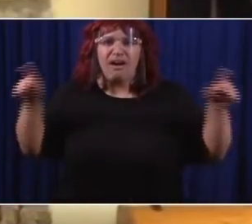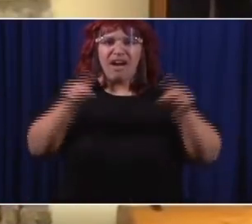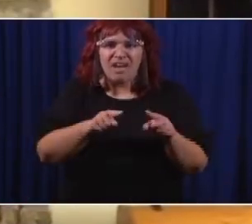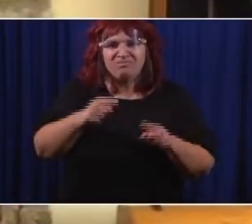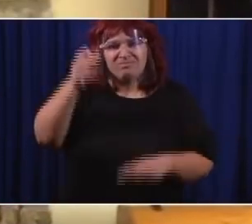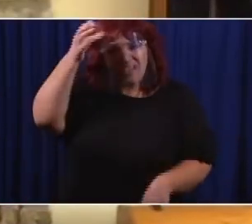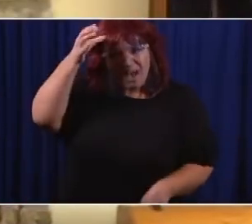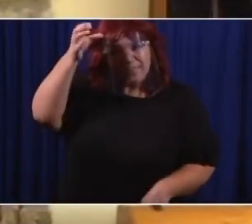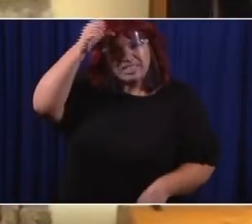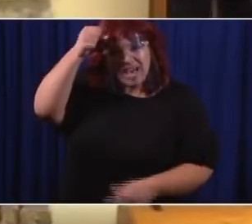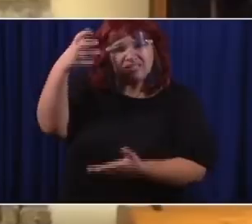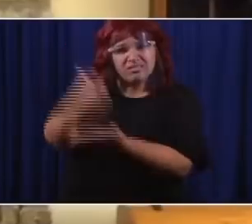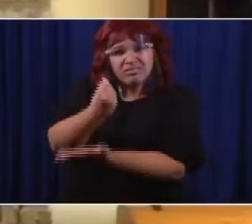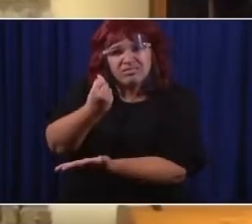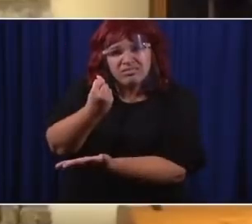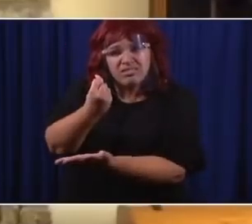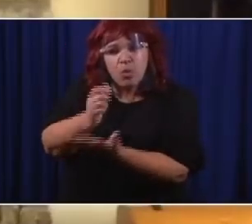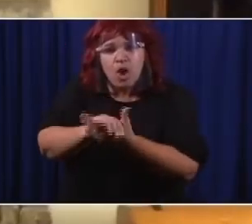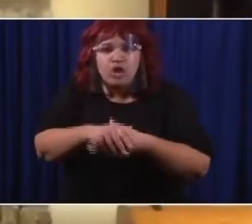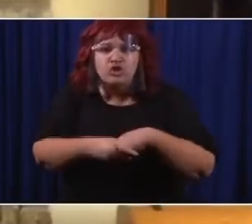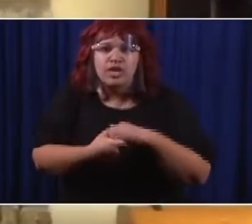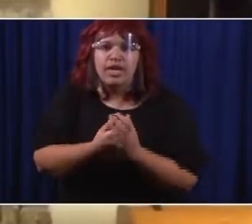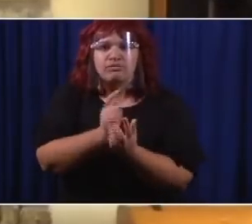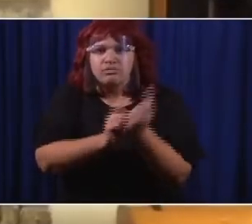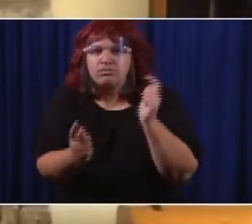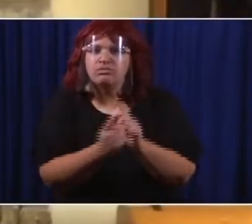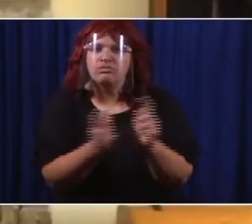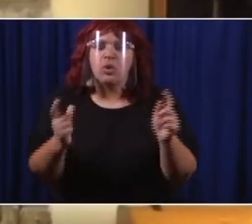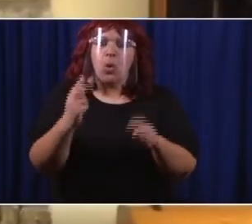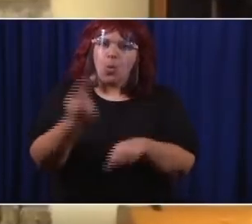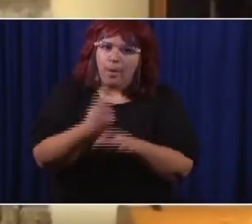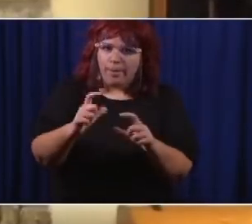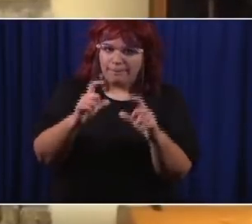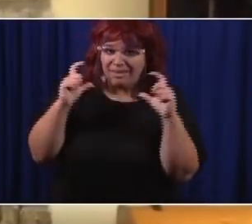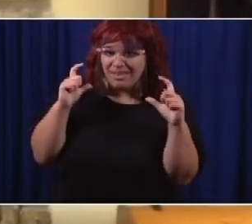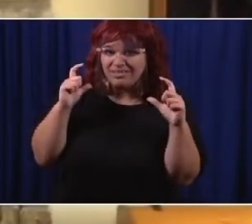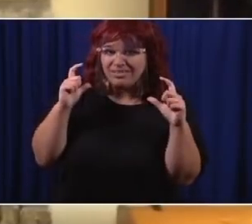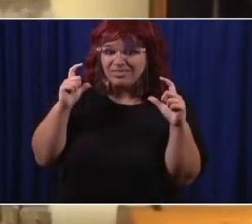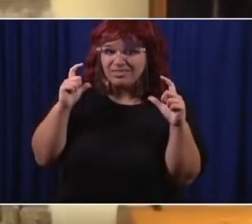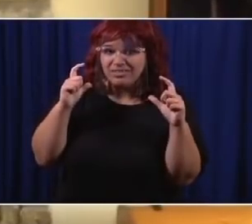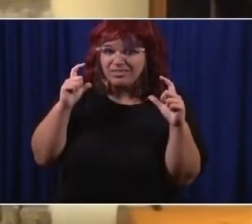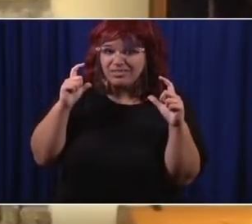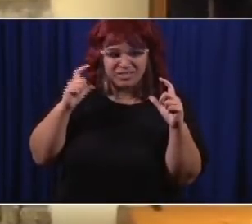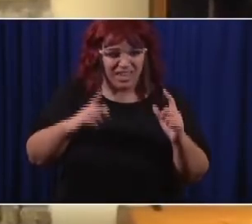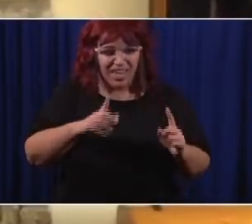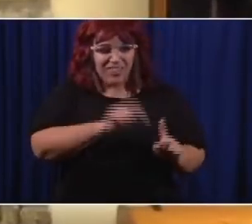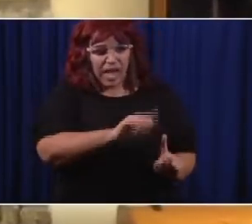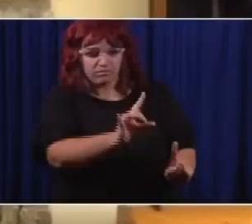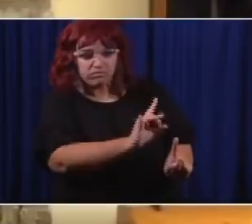sense about the spread. And we can avoid this. We can turn this around.